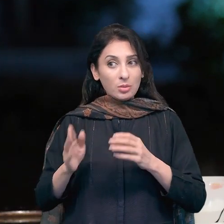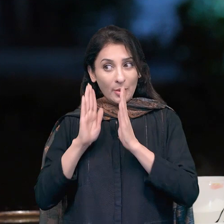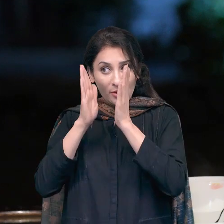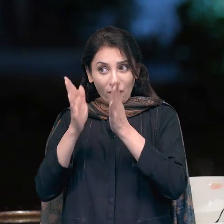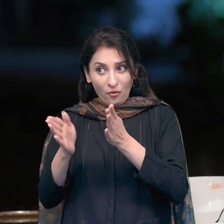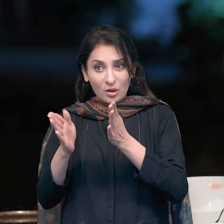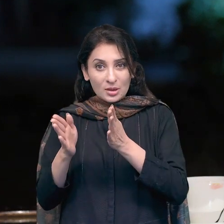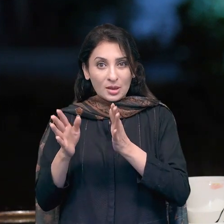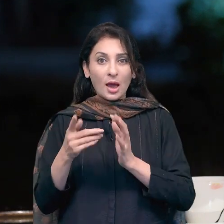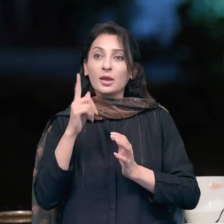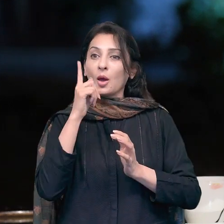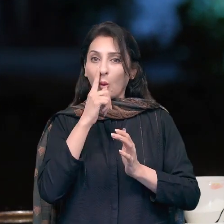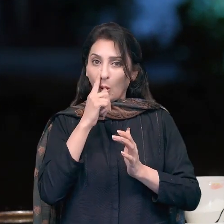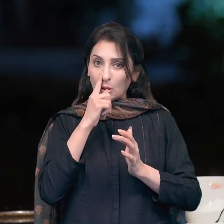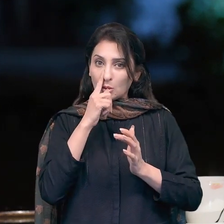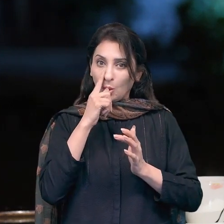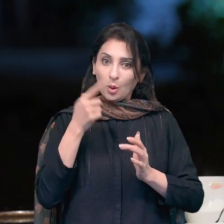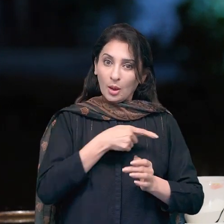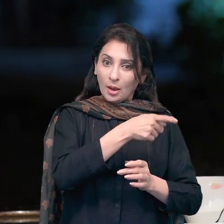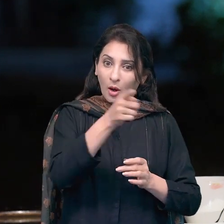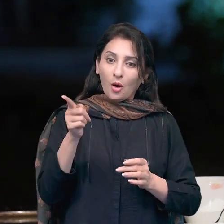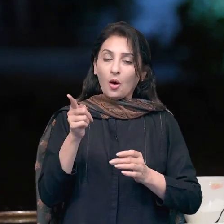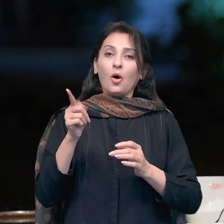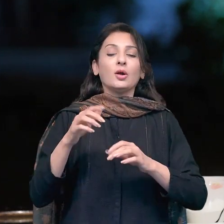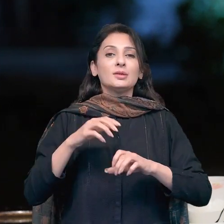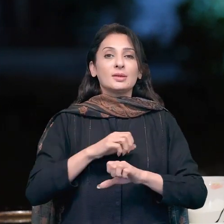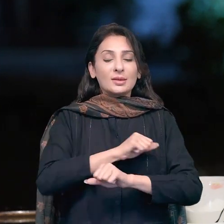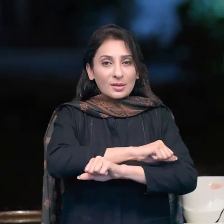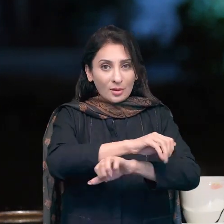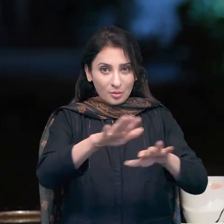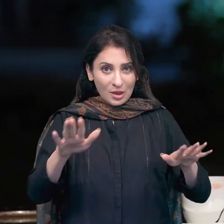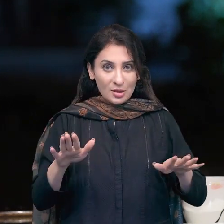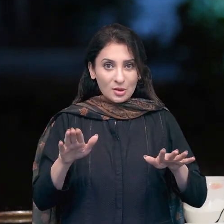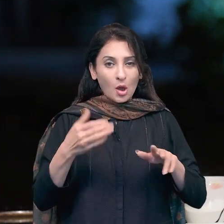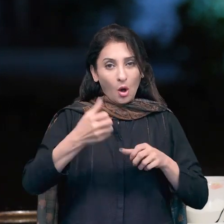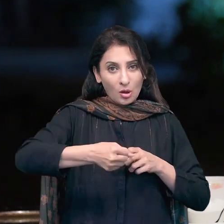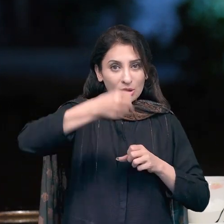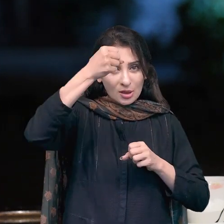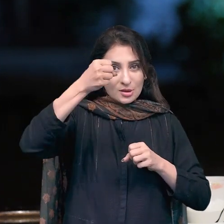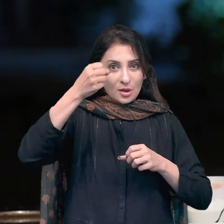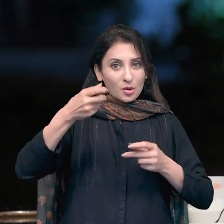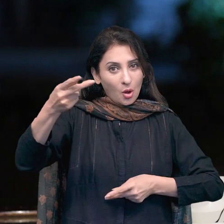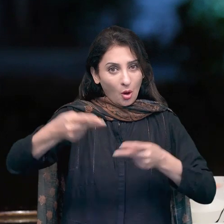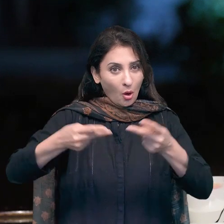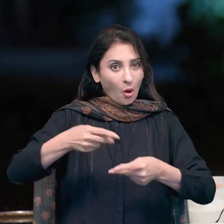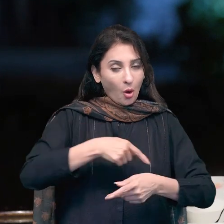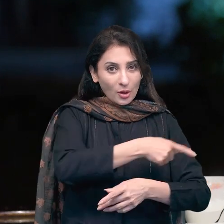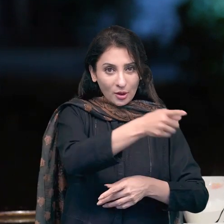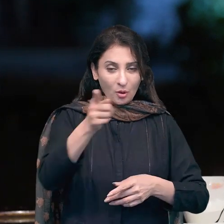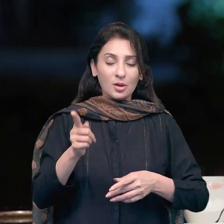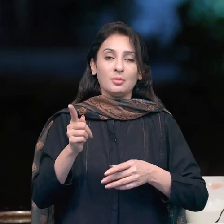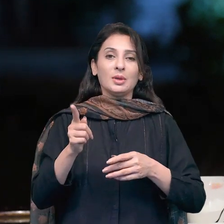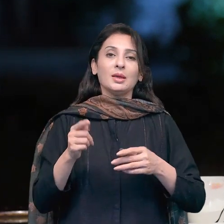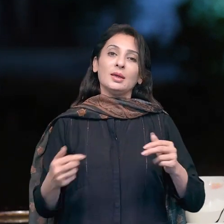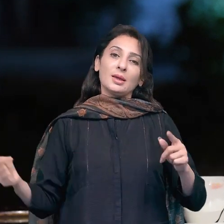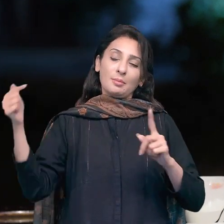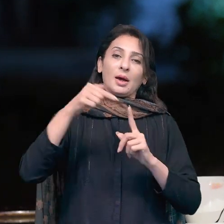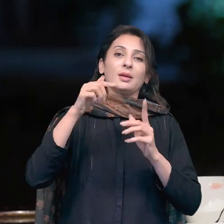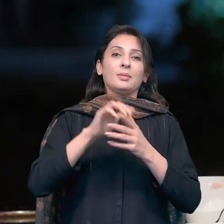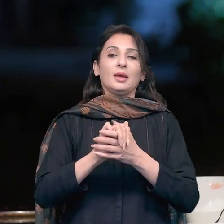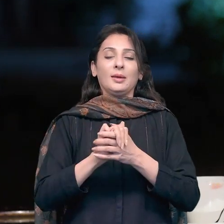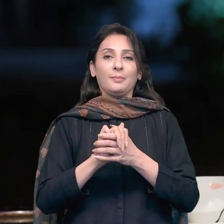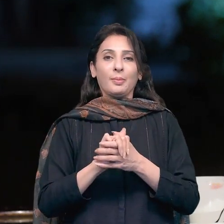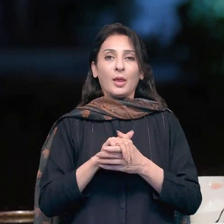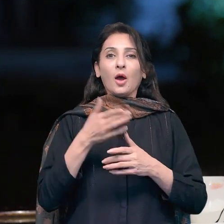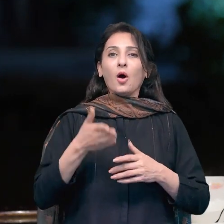focused mainly around women's role in the peace, justice, and economy in the 21st century. Having done over 15 conferences,